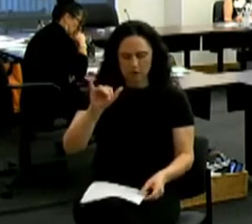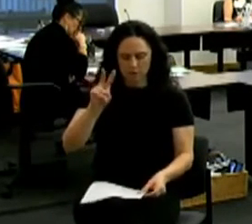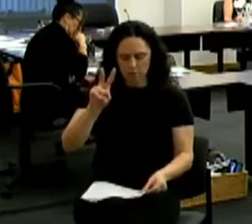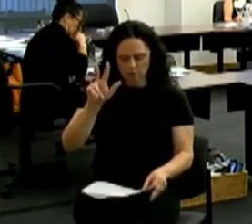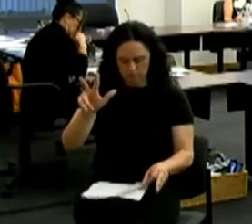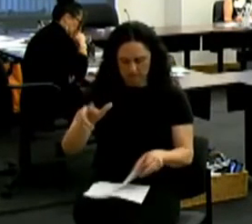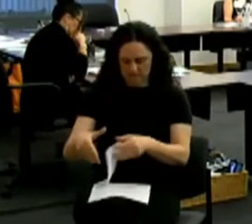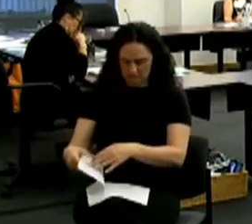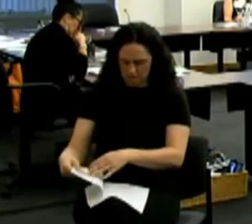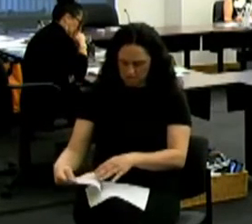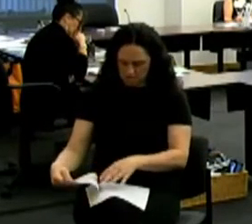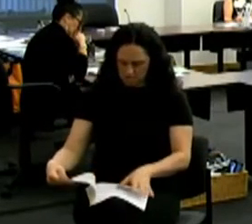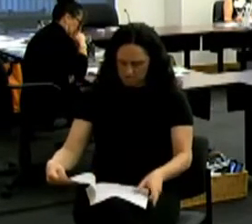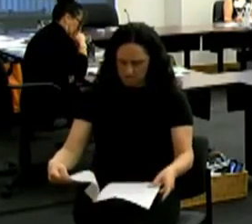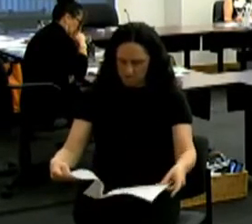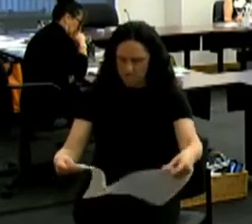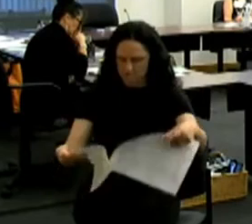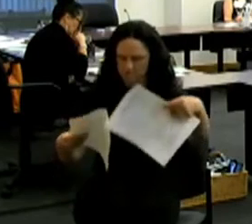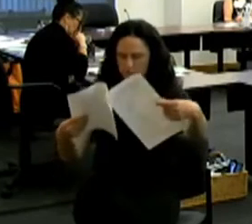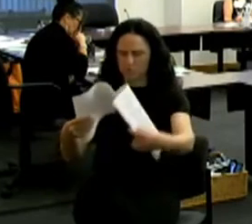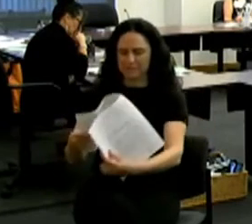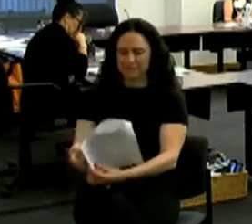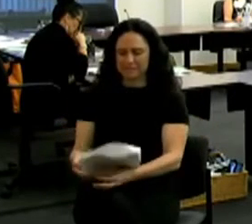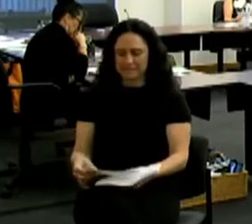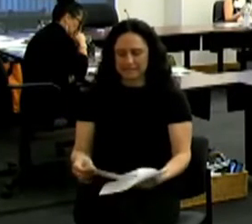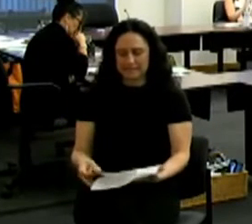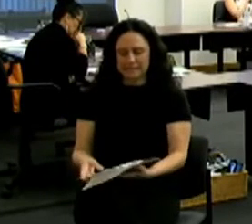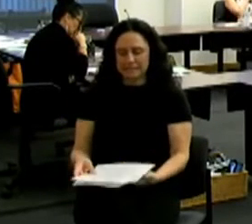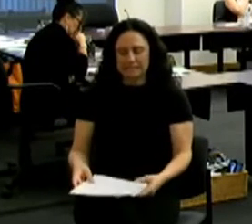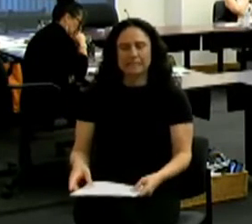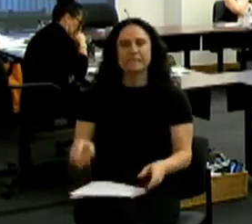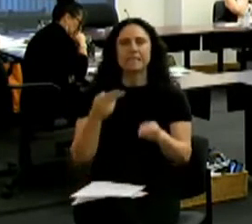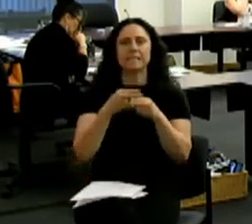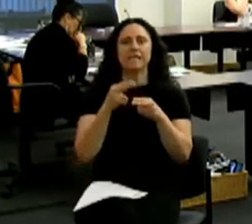FY23, a tentative budget.